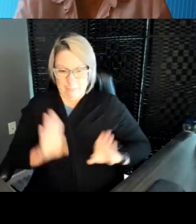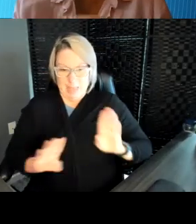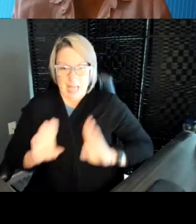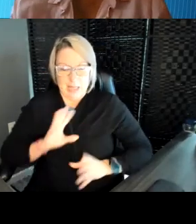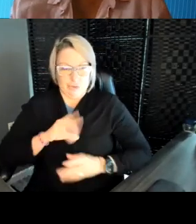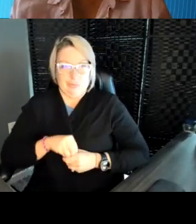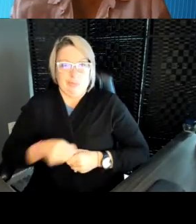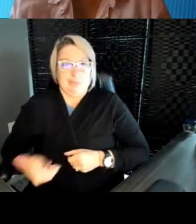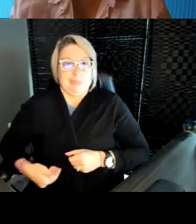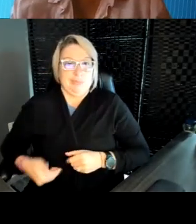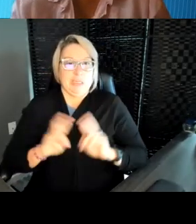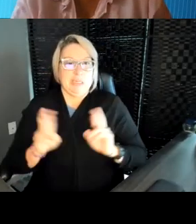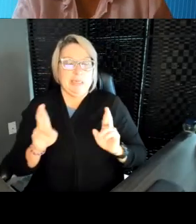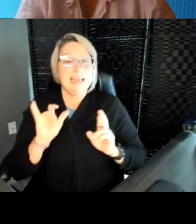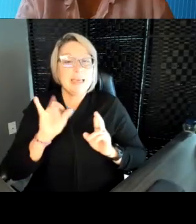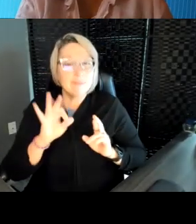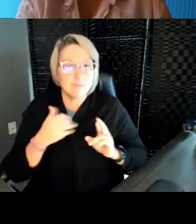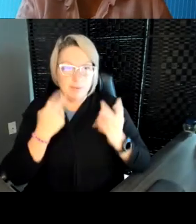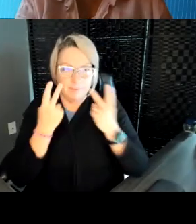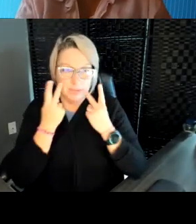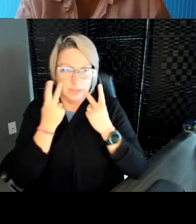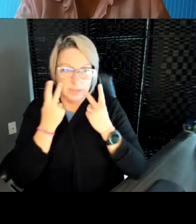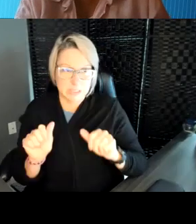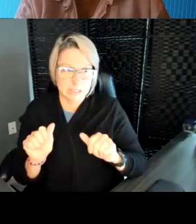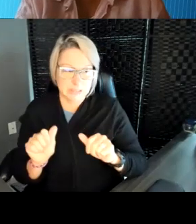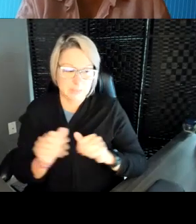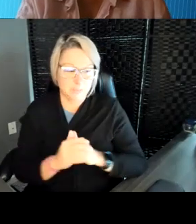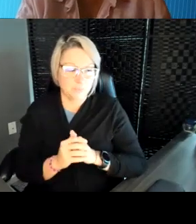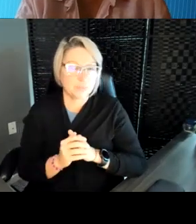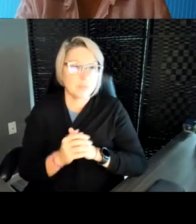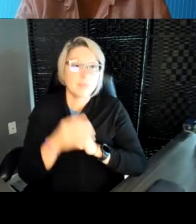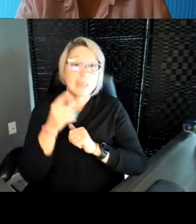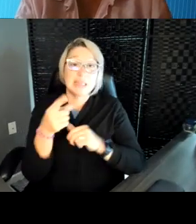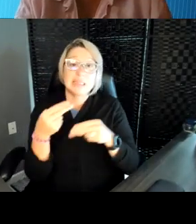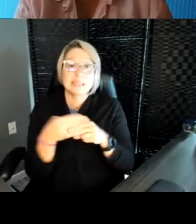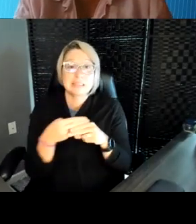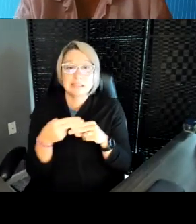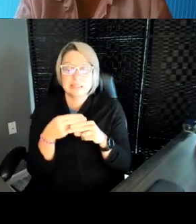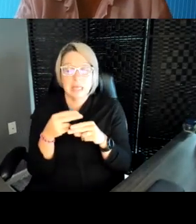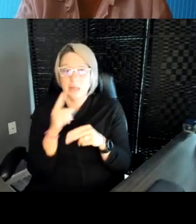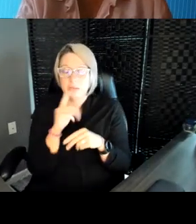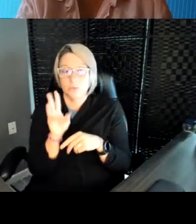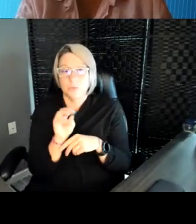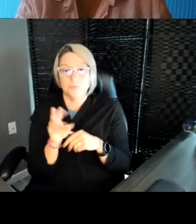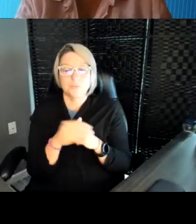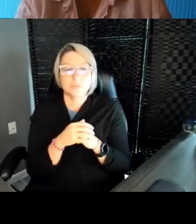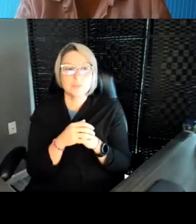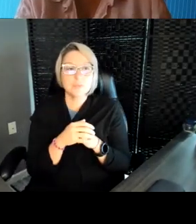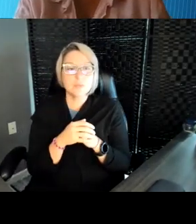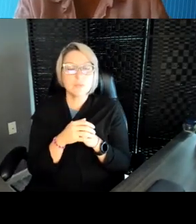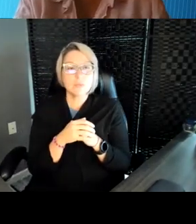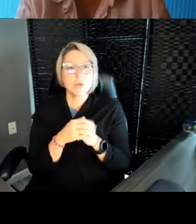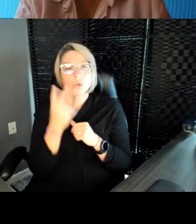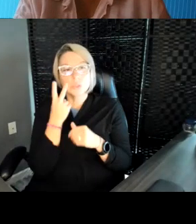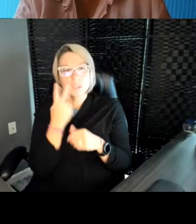we have the visual capacity. So this slide blows my mind. So again, you sort of see this whole thing, babies